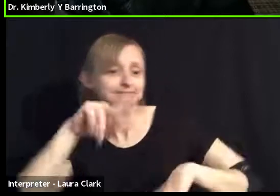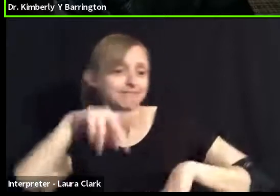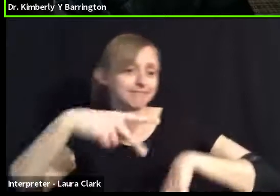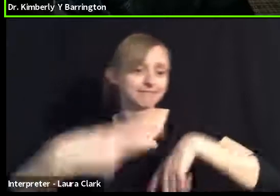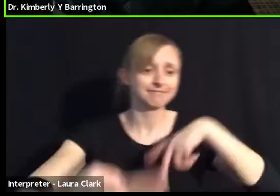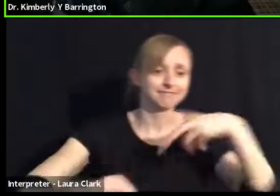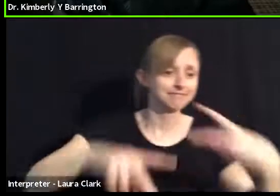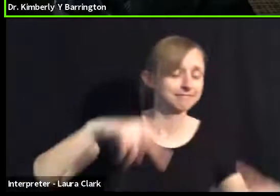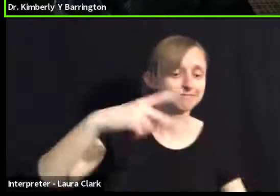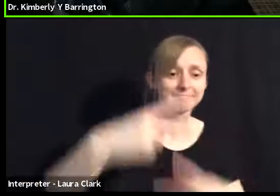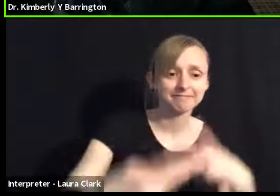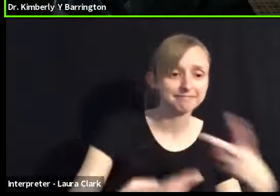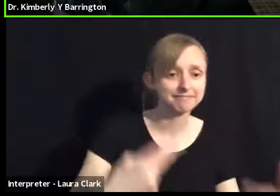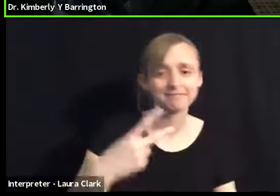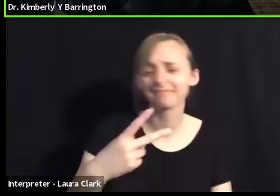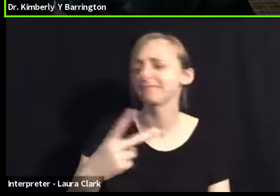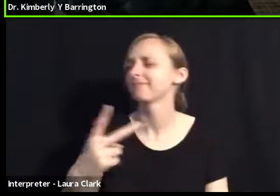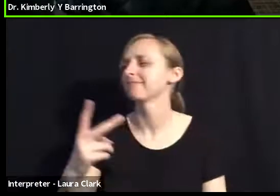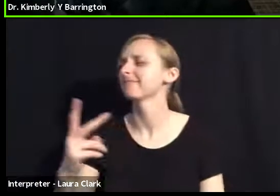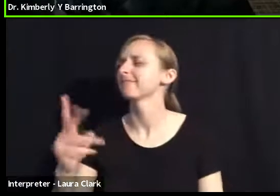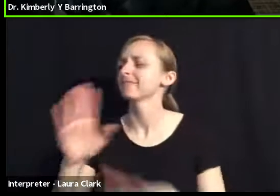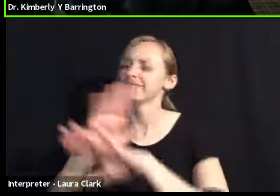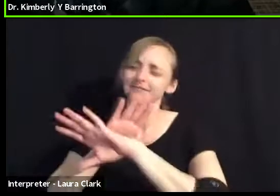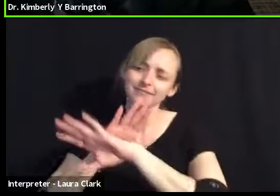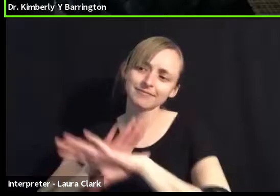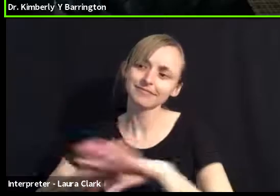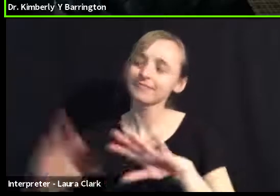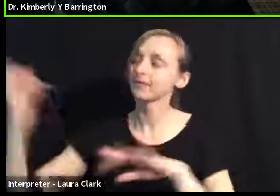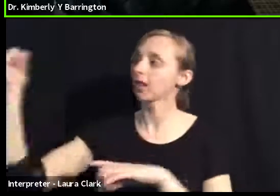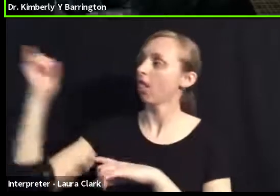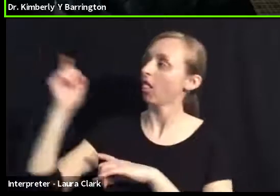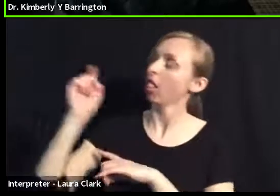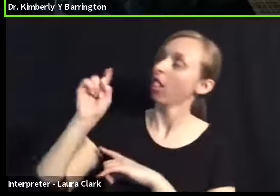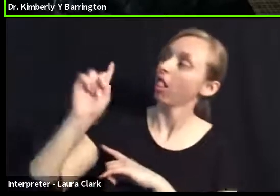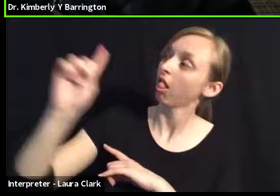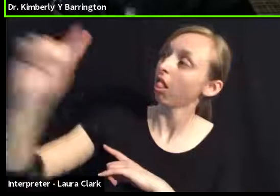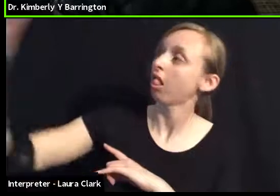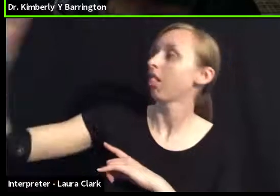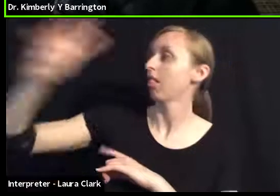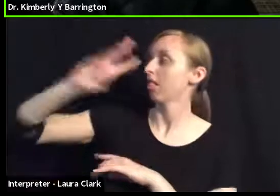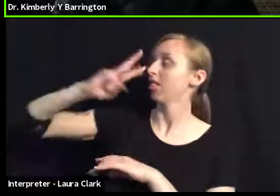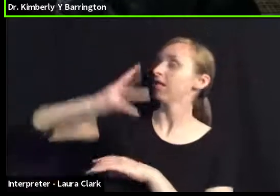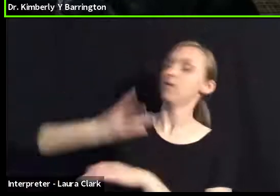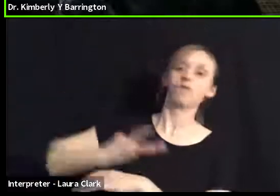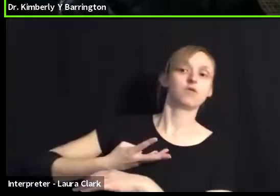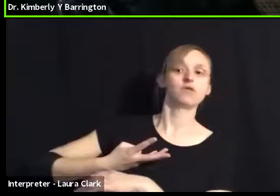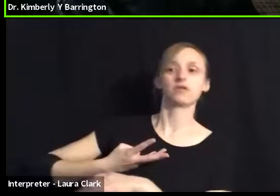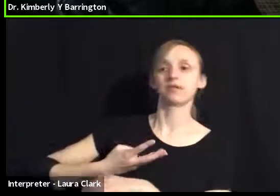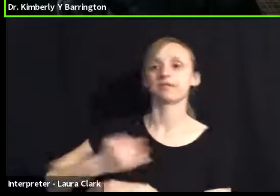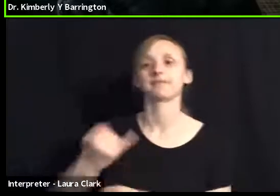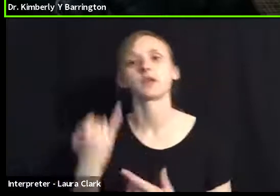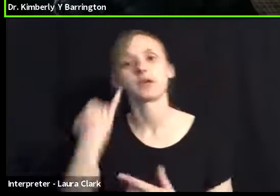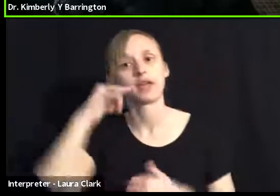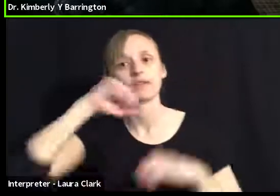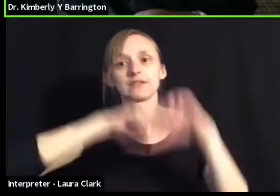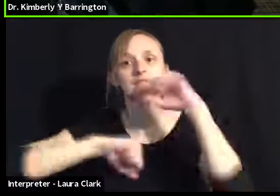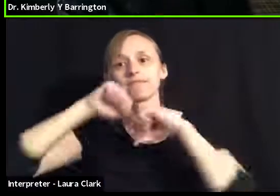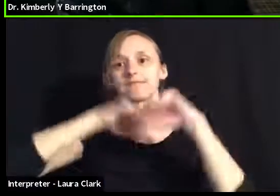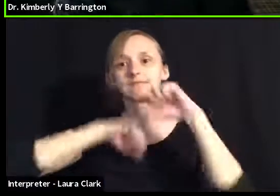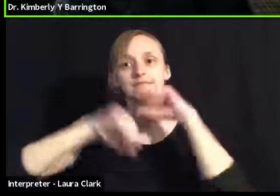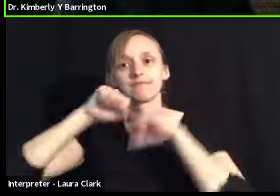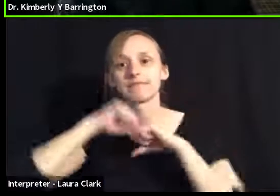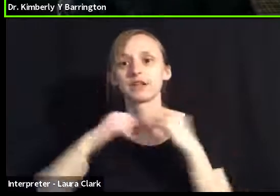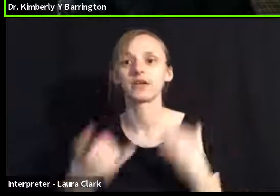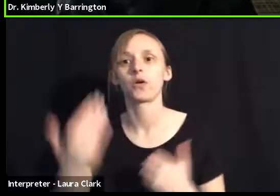calling, do not pass me by. If you're going through something on today, know that he